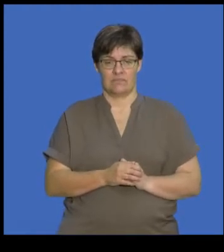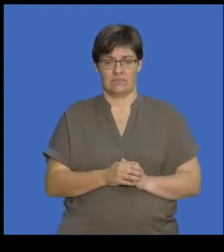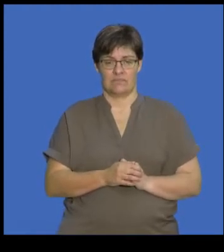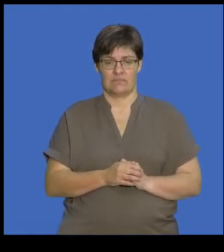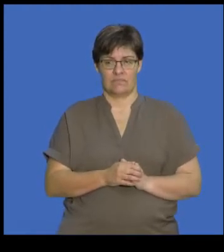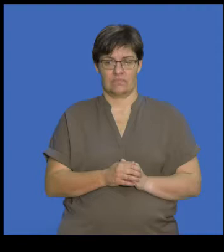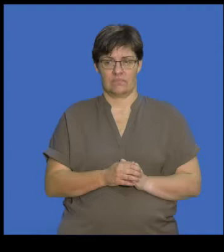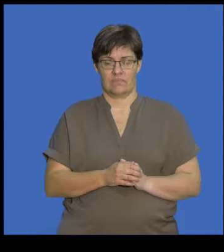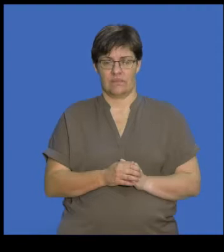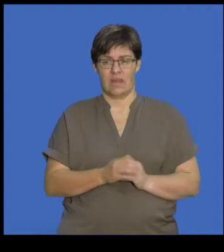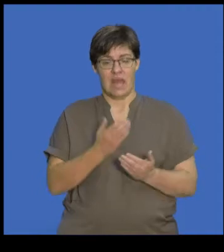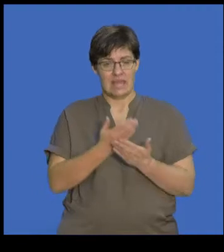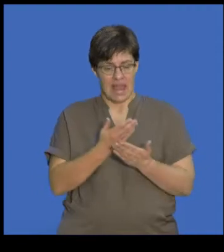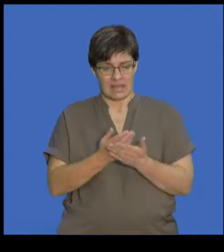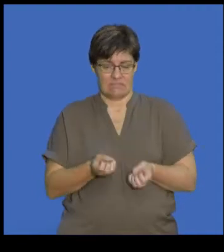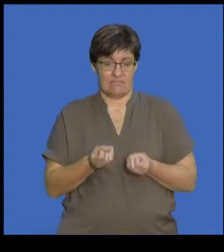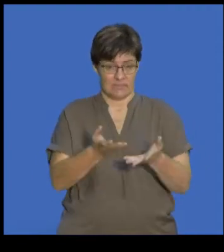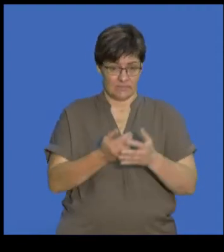can dissipate, okay,